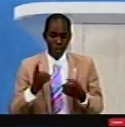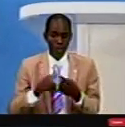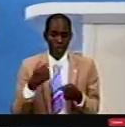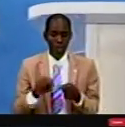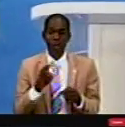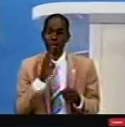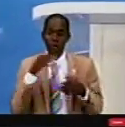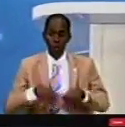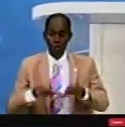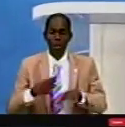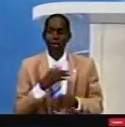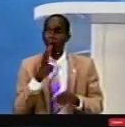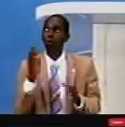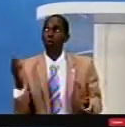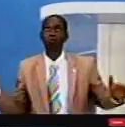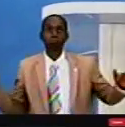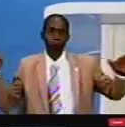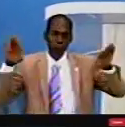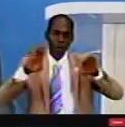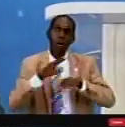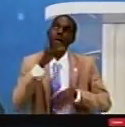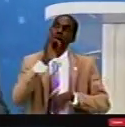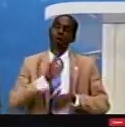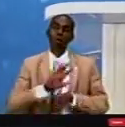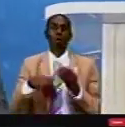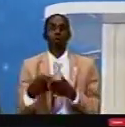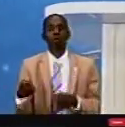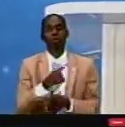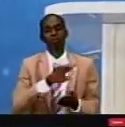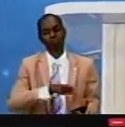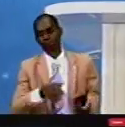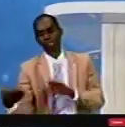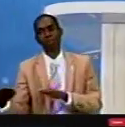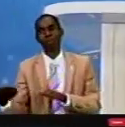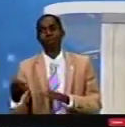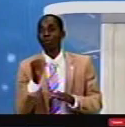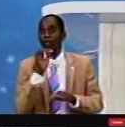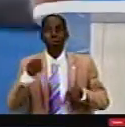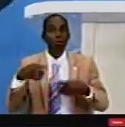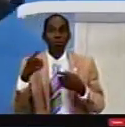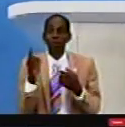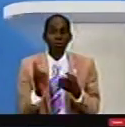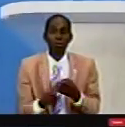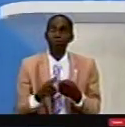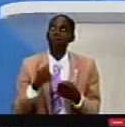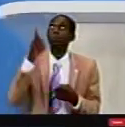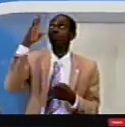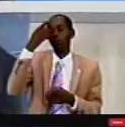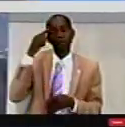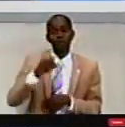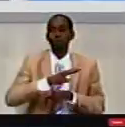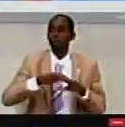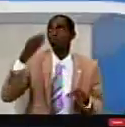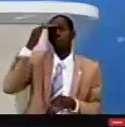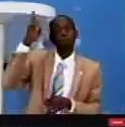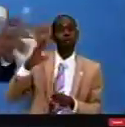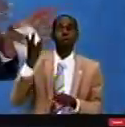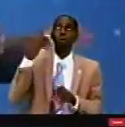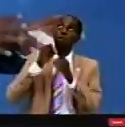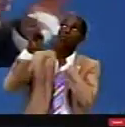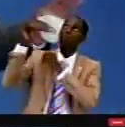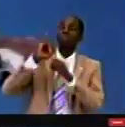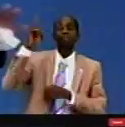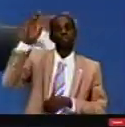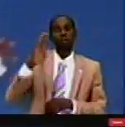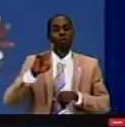God God they didn't go to God because he said I don't know that God he was fighting God he went to the other side that's what God was